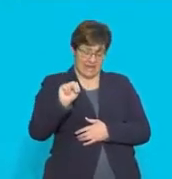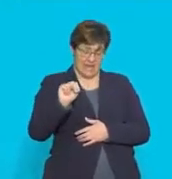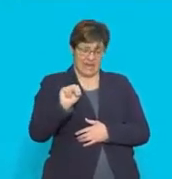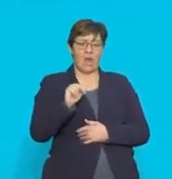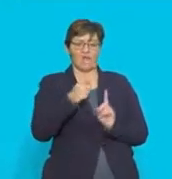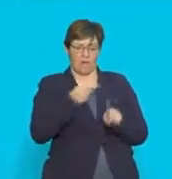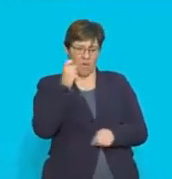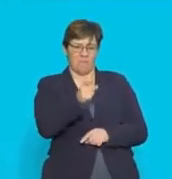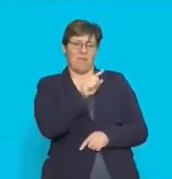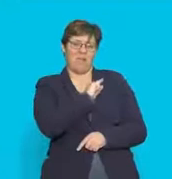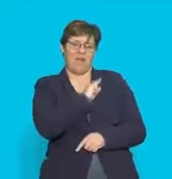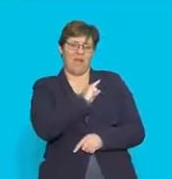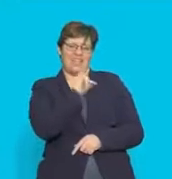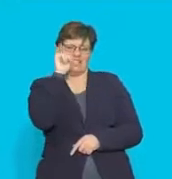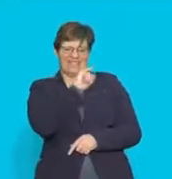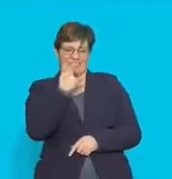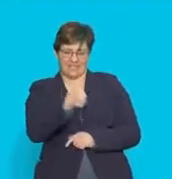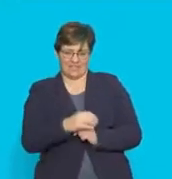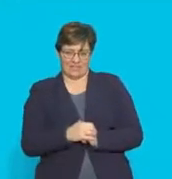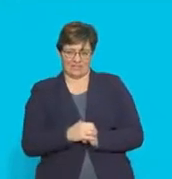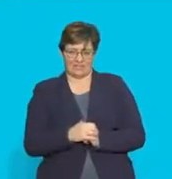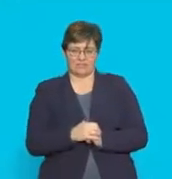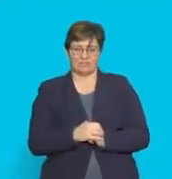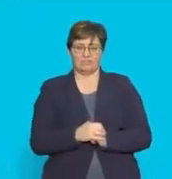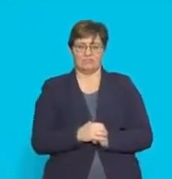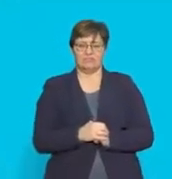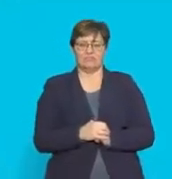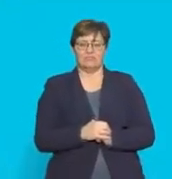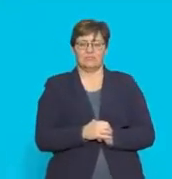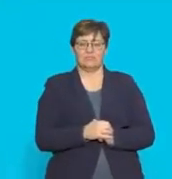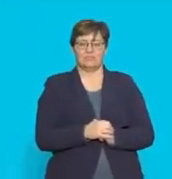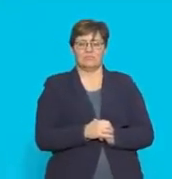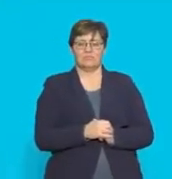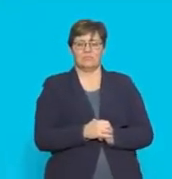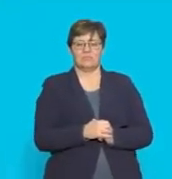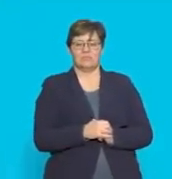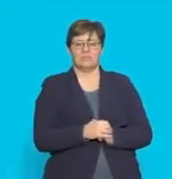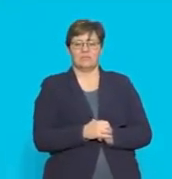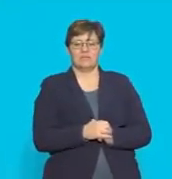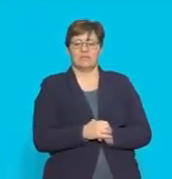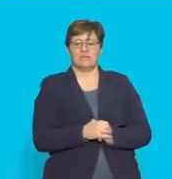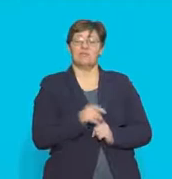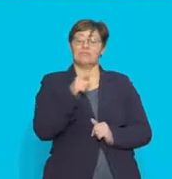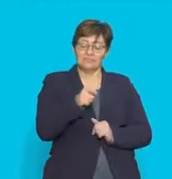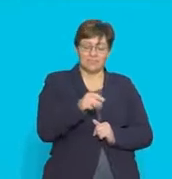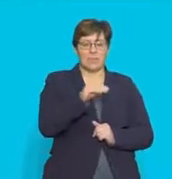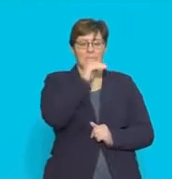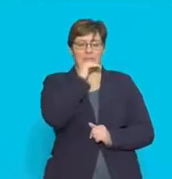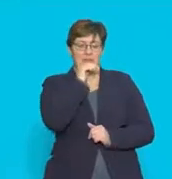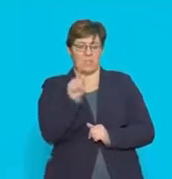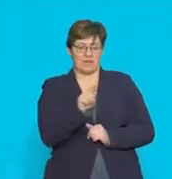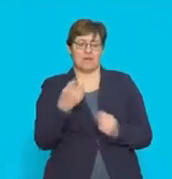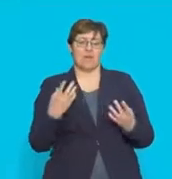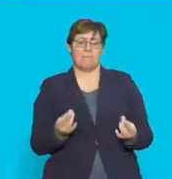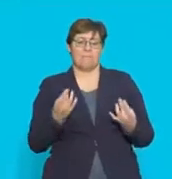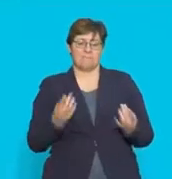although in German I wouldn't know how to say it. So Zahlen. So Zahlen, which really means number. And